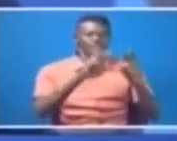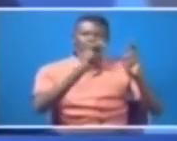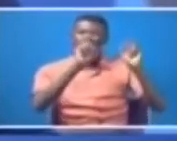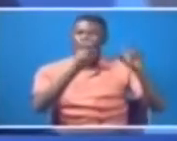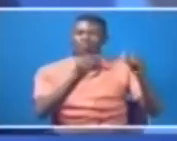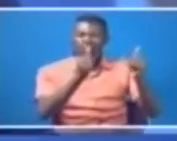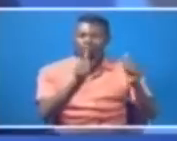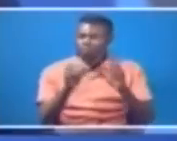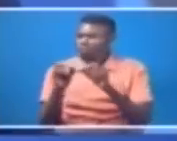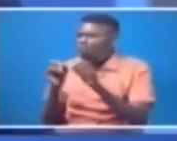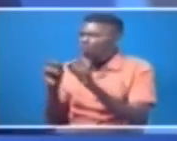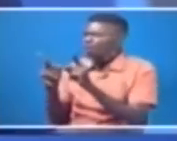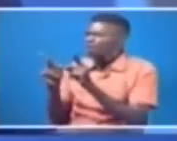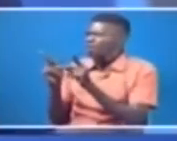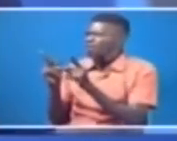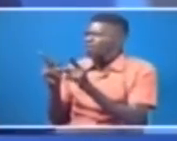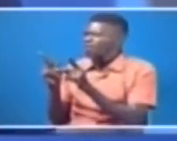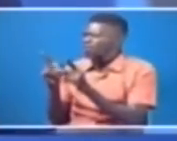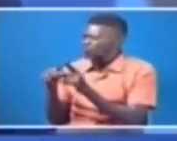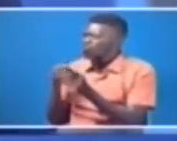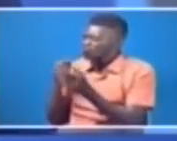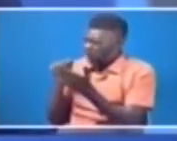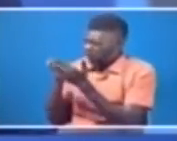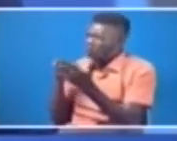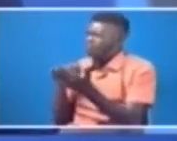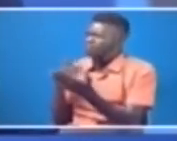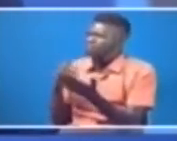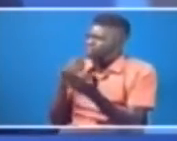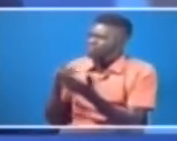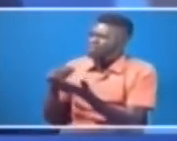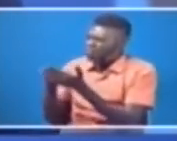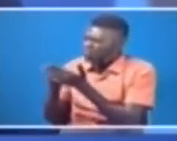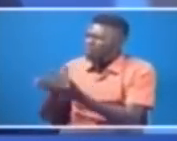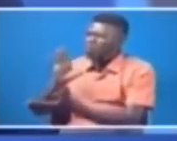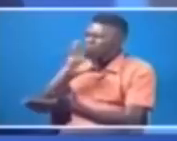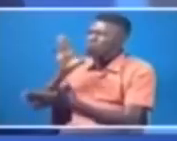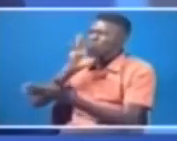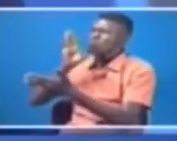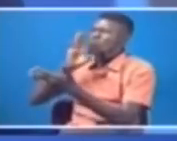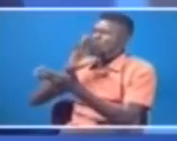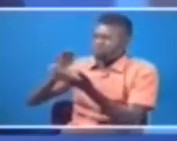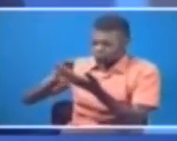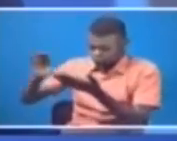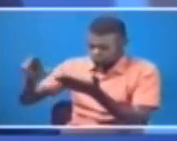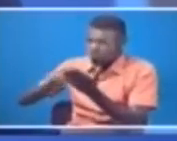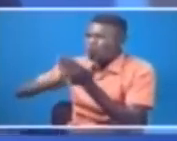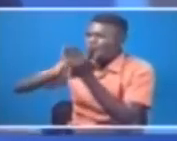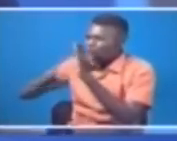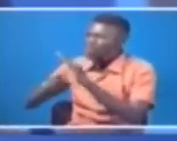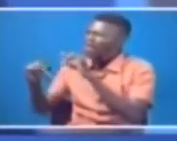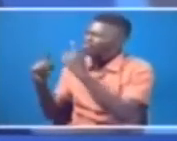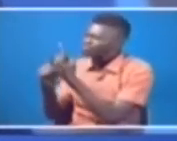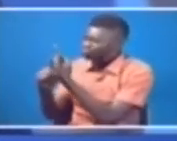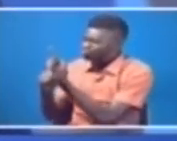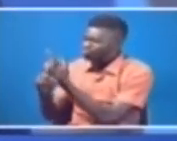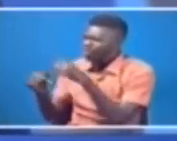at. Before we go to break, you make the point that, yes, this borrowing has gone to projects, and I've talked about